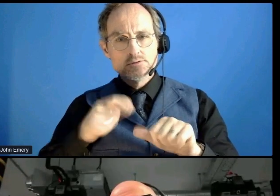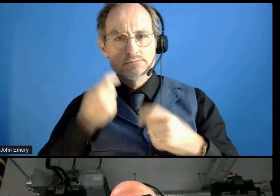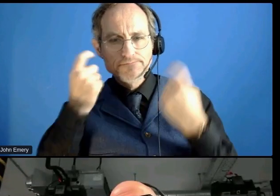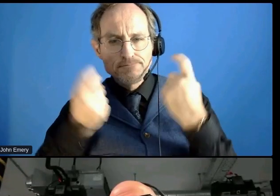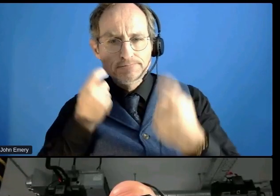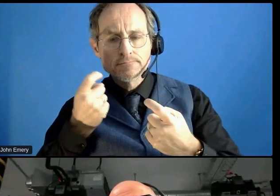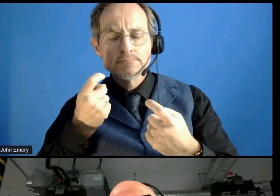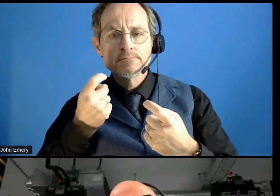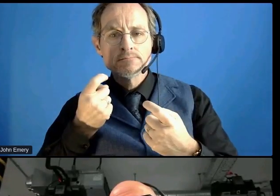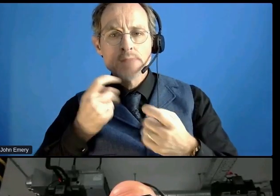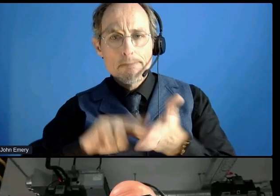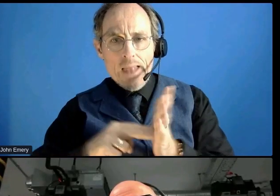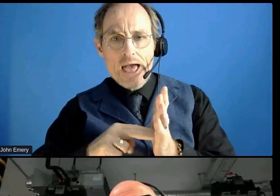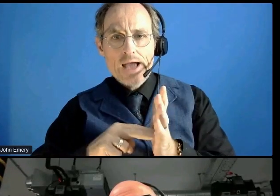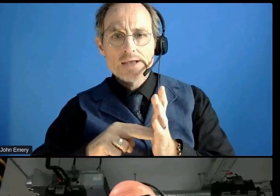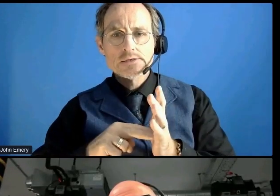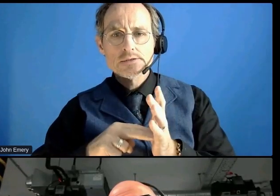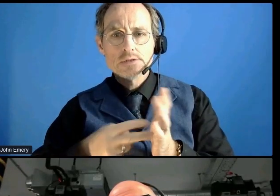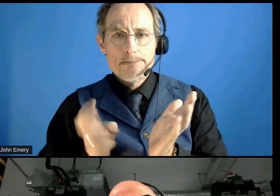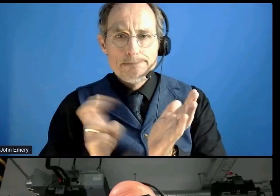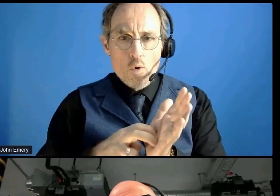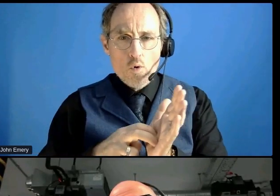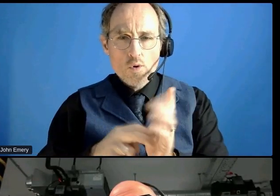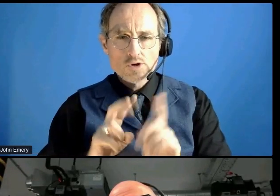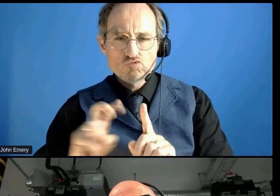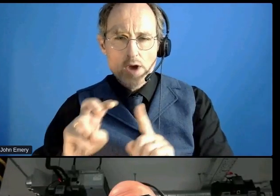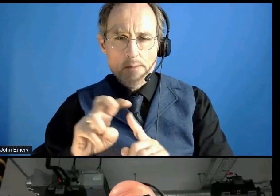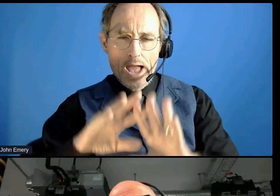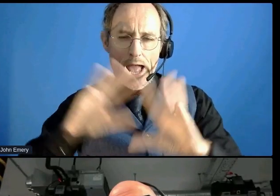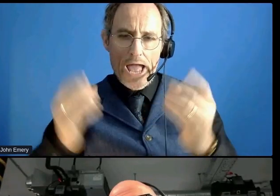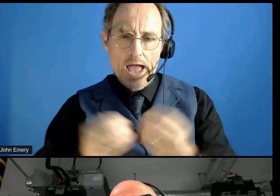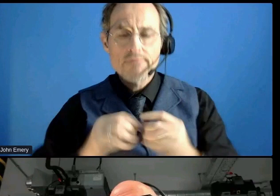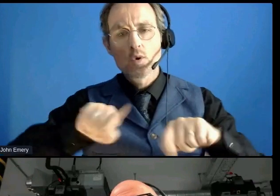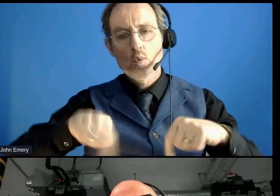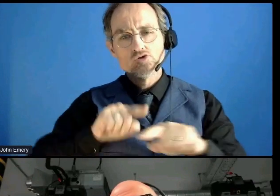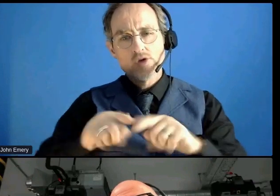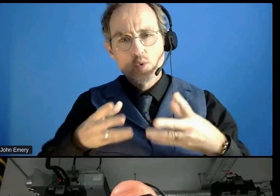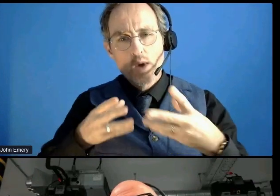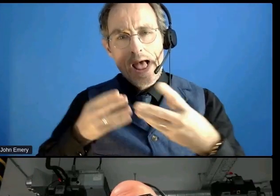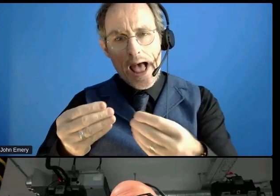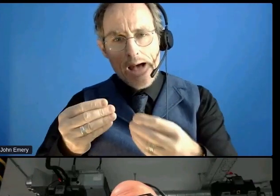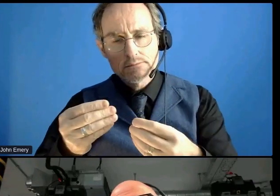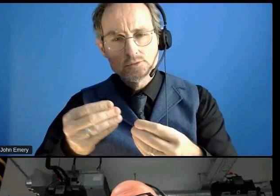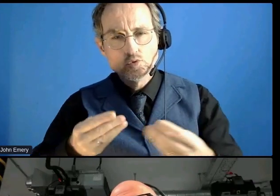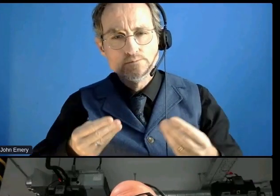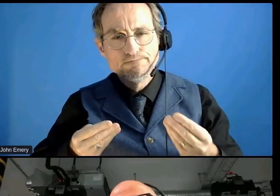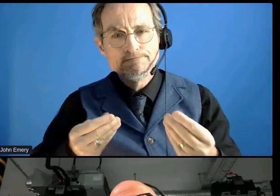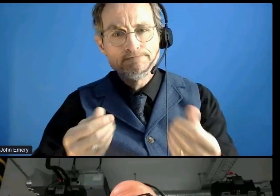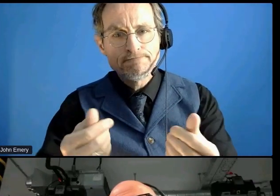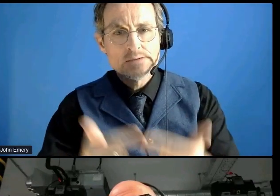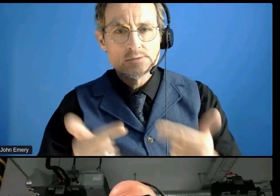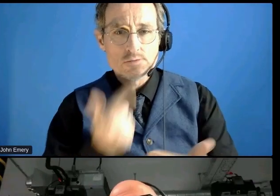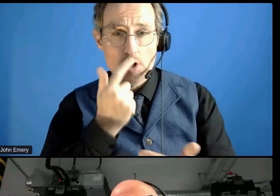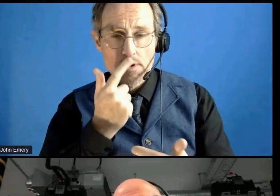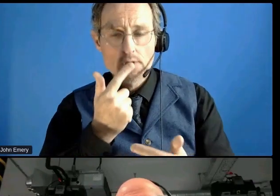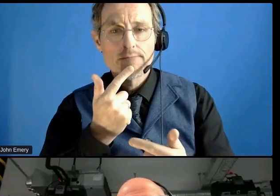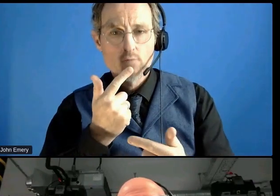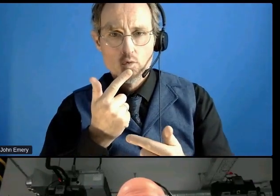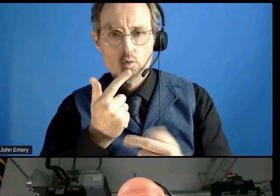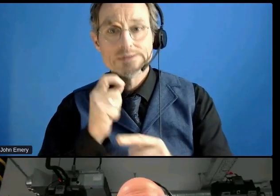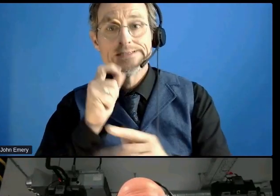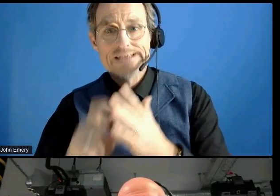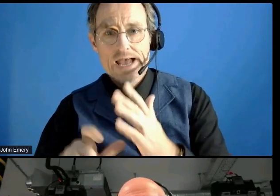whose journeys get messed up part way through. And I think what everybody who's trying to sell a product needs